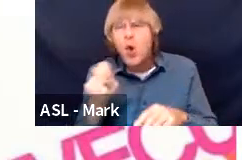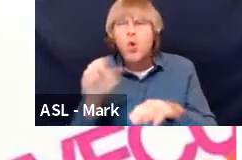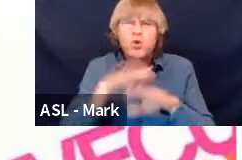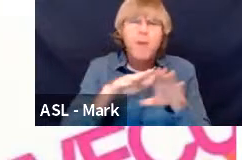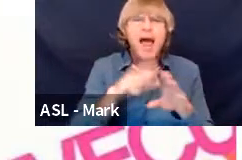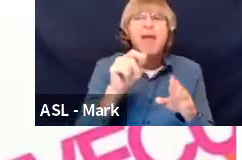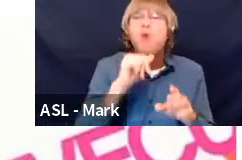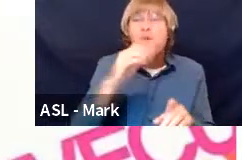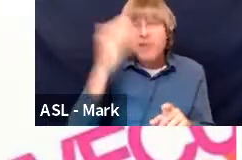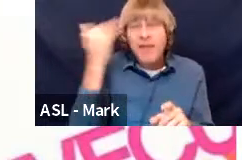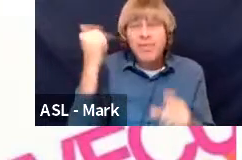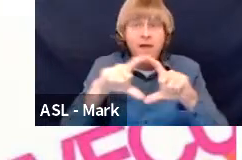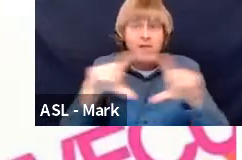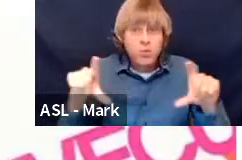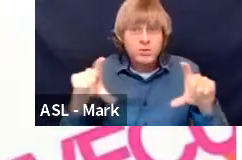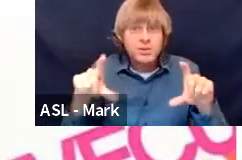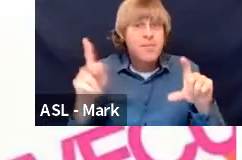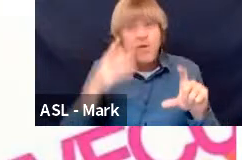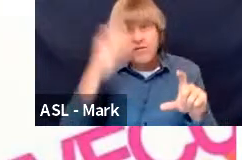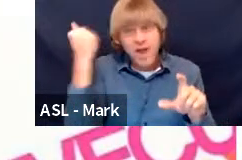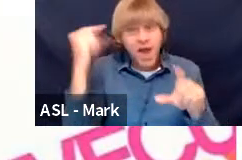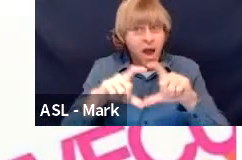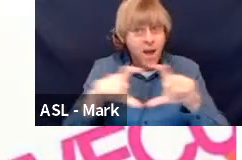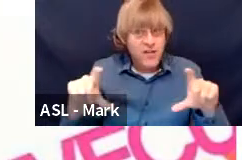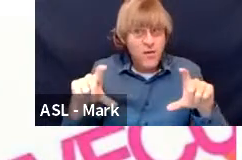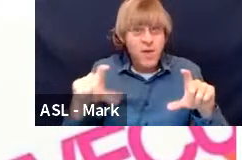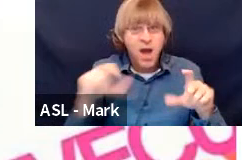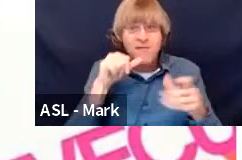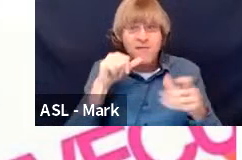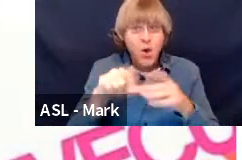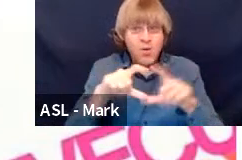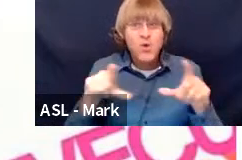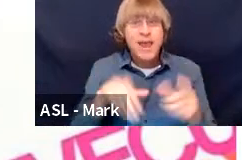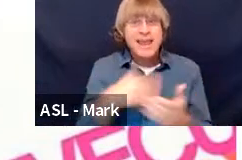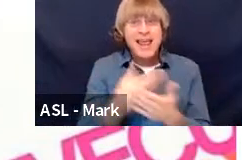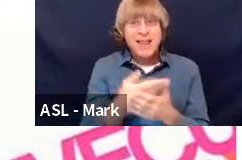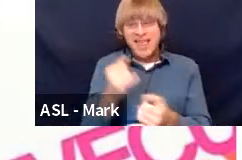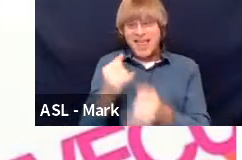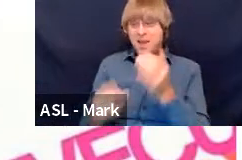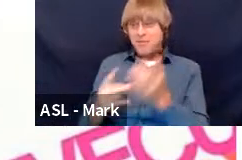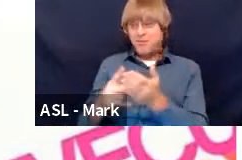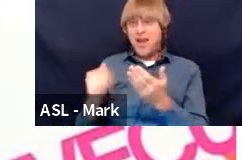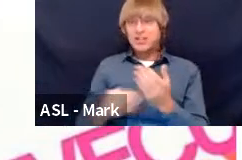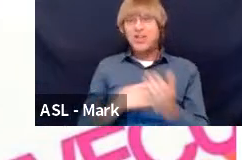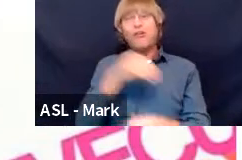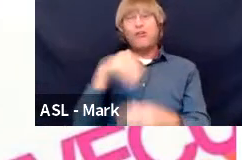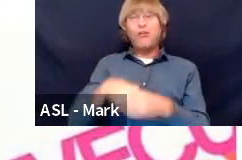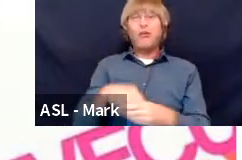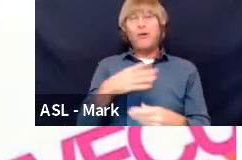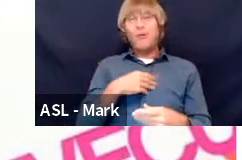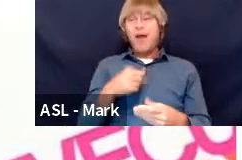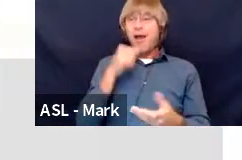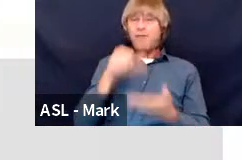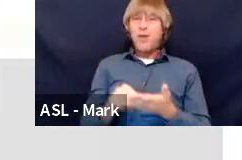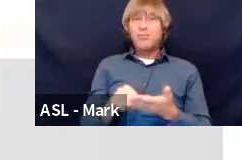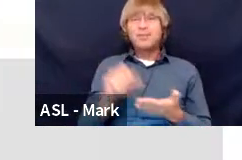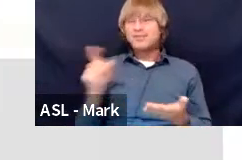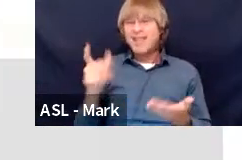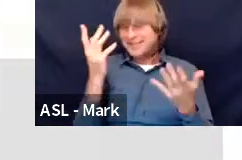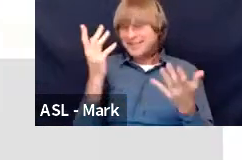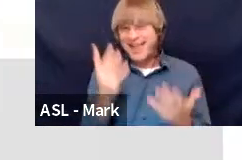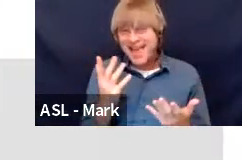the envelopes. Everybody forgets the envelope, but oh my goodness, you get to the end of the project and you just put it in a white woven envelope, it would be so